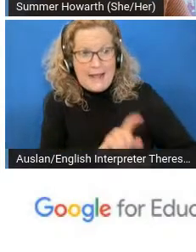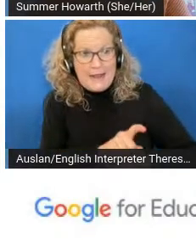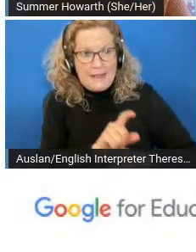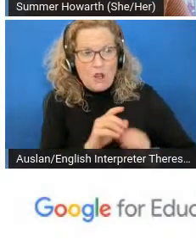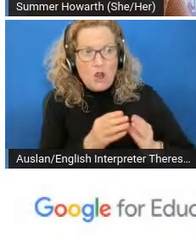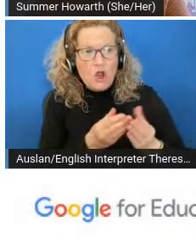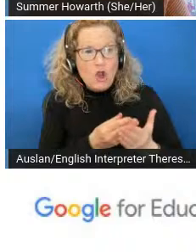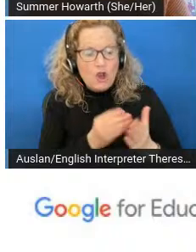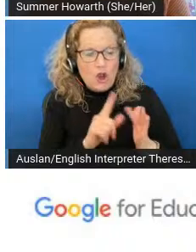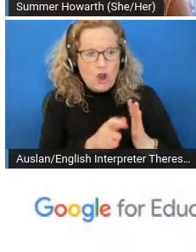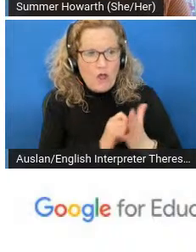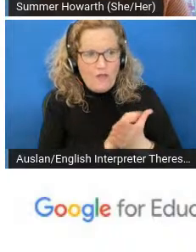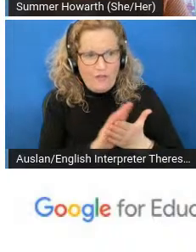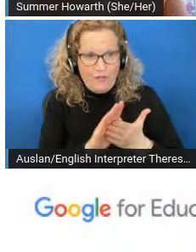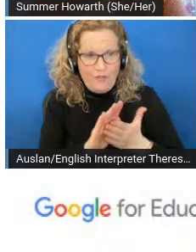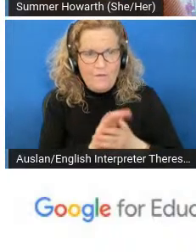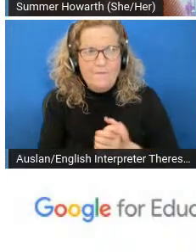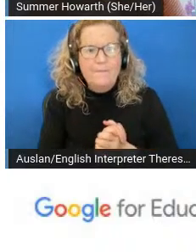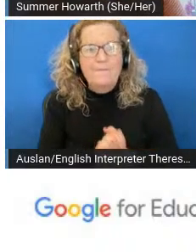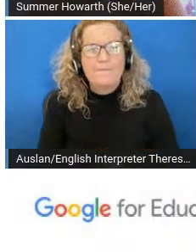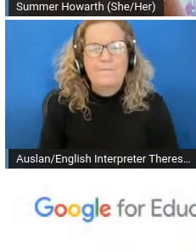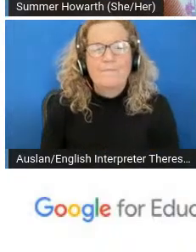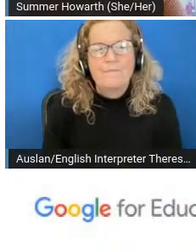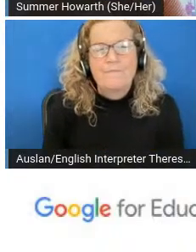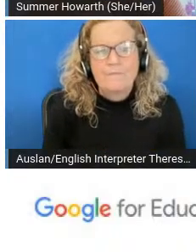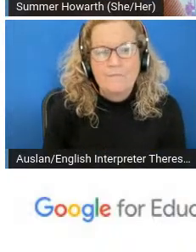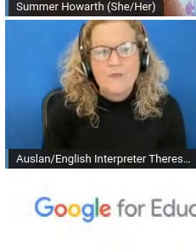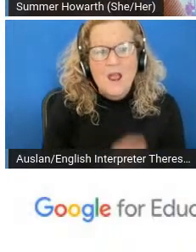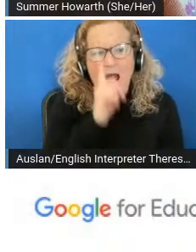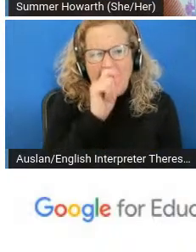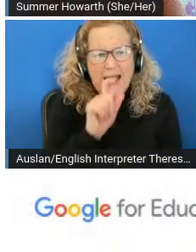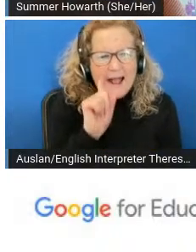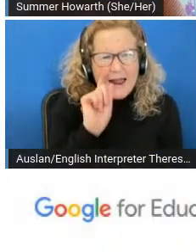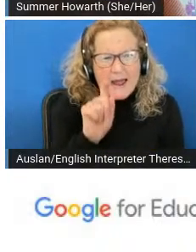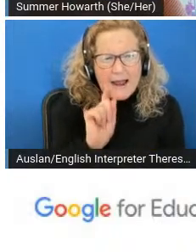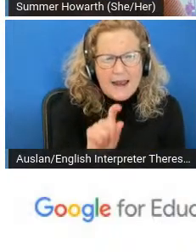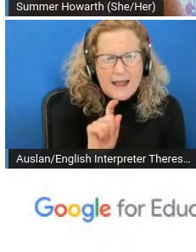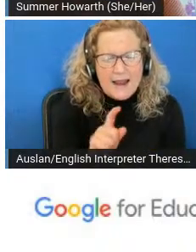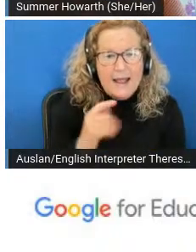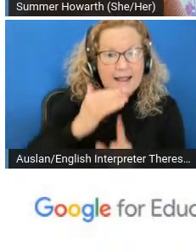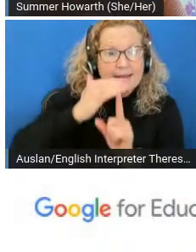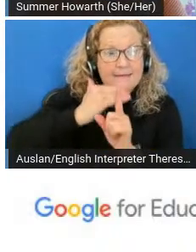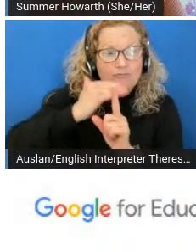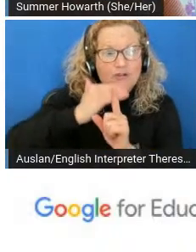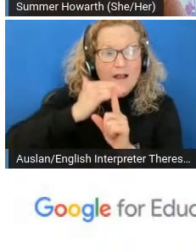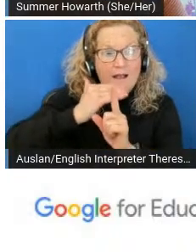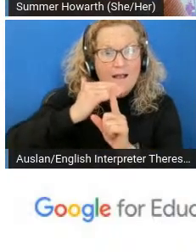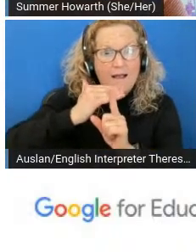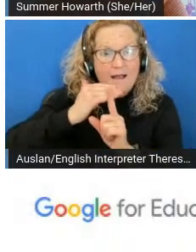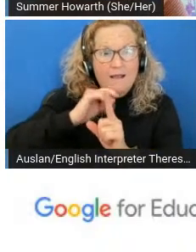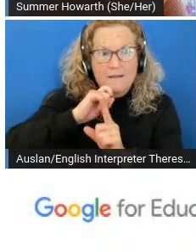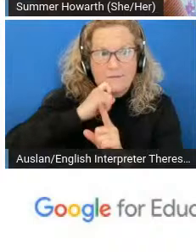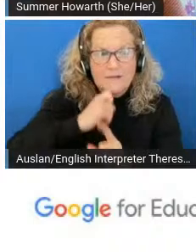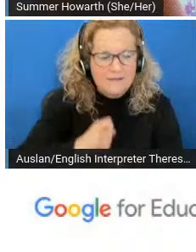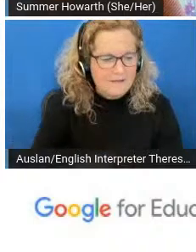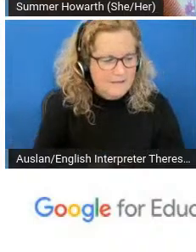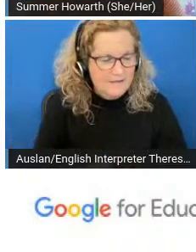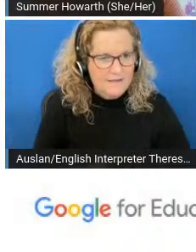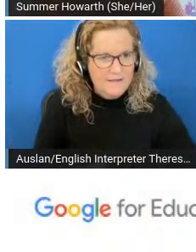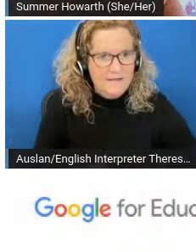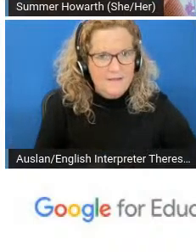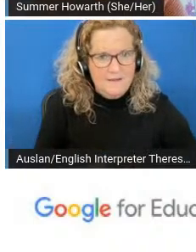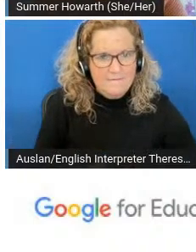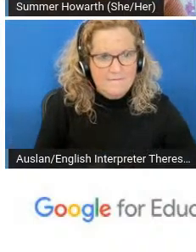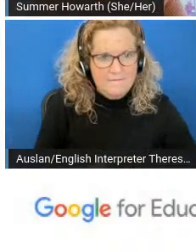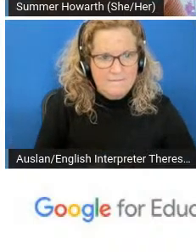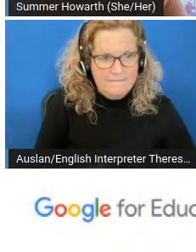got different overlays I can put on. So what I'm going to do is I'm going to put on temperature. Okay. So what's going to happen,